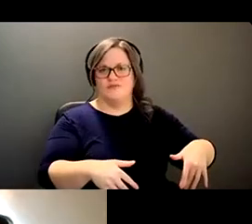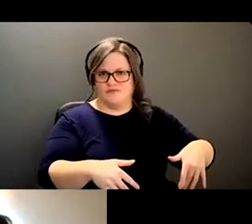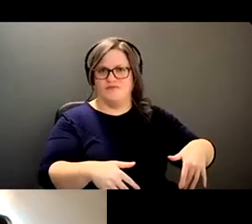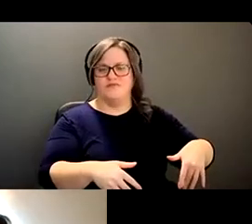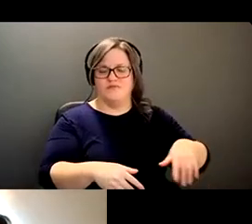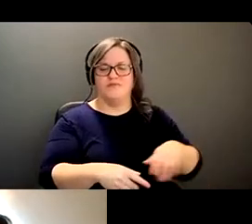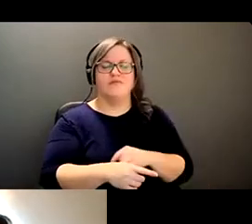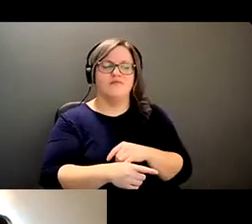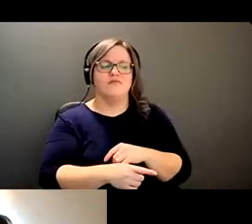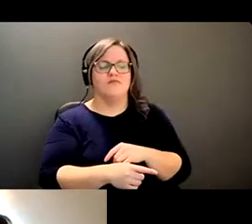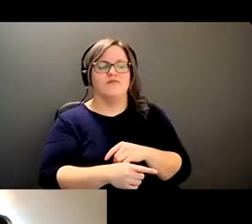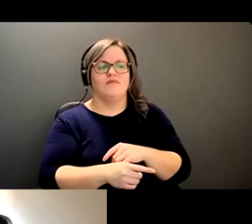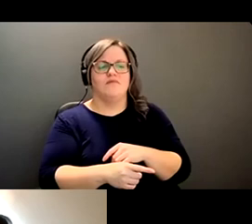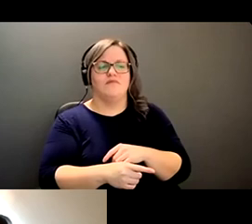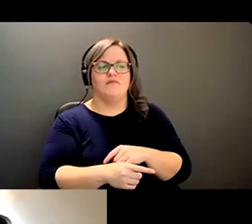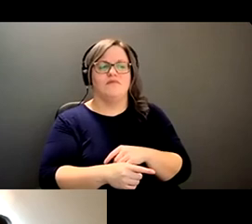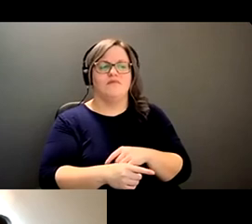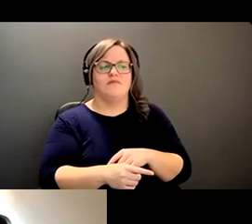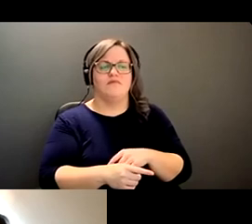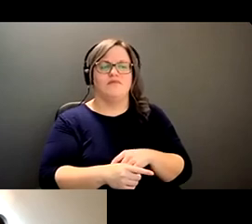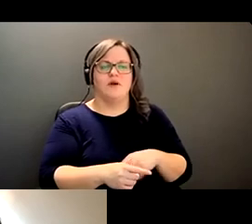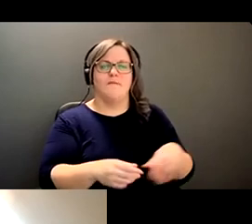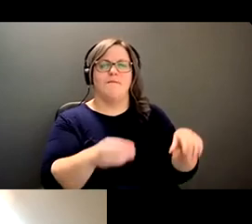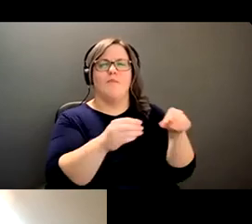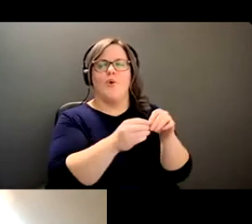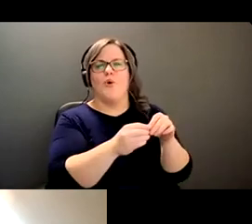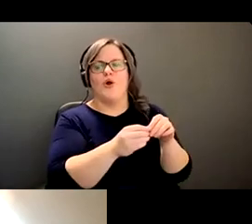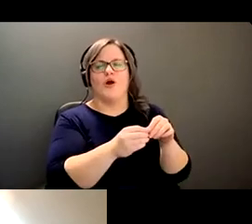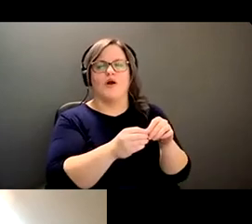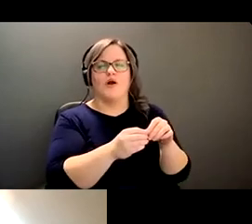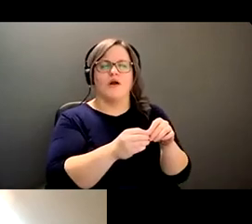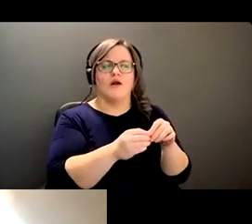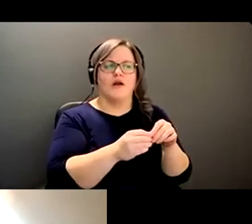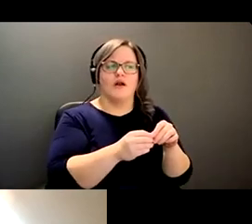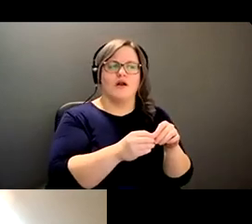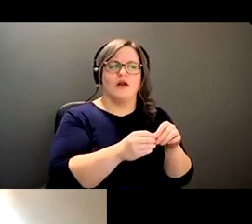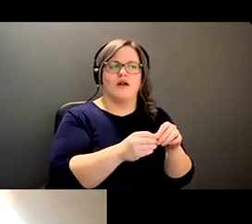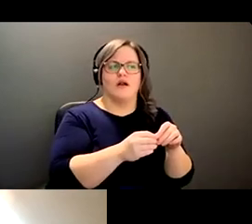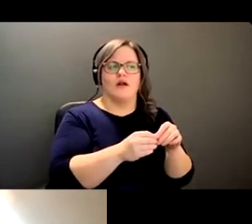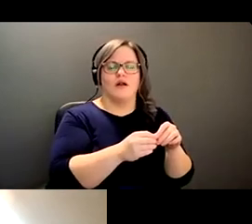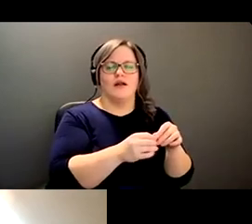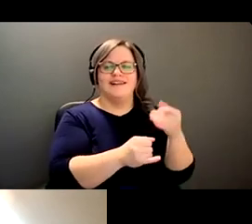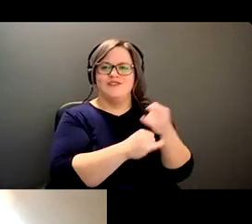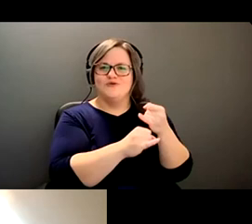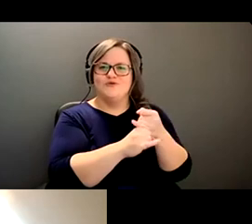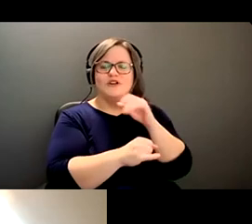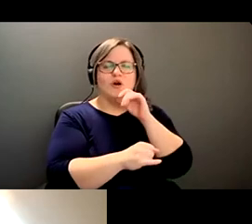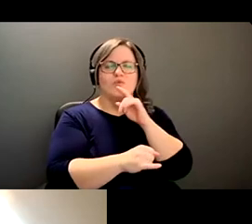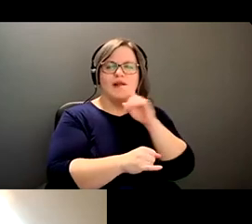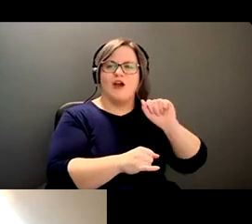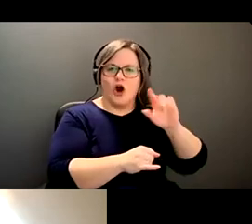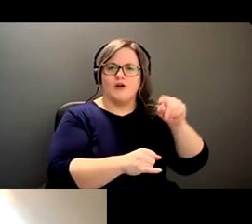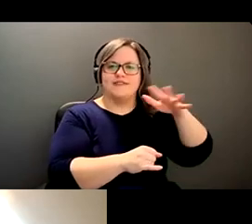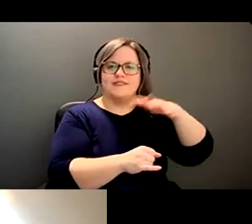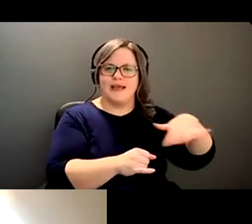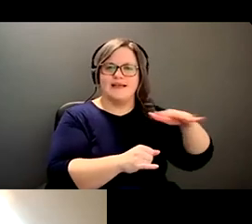more, or I can see like more institutions that aren't actual spaces, but more virtual spaces. And